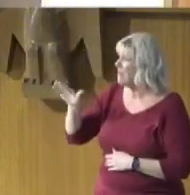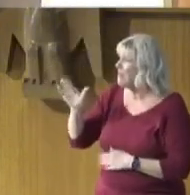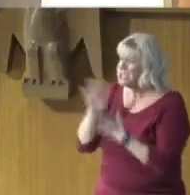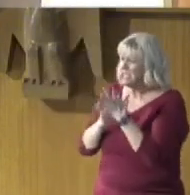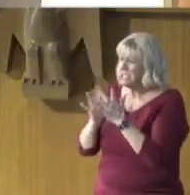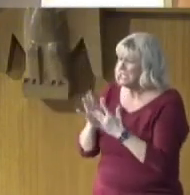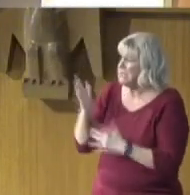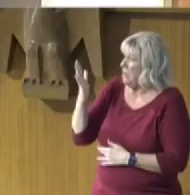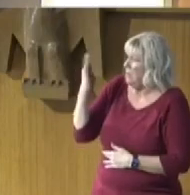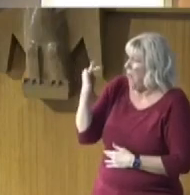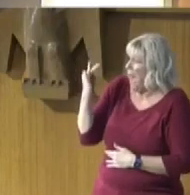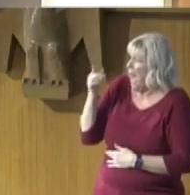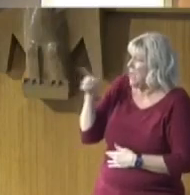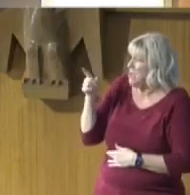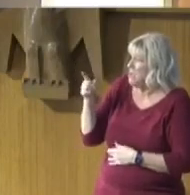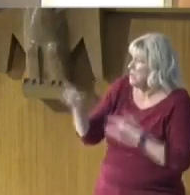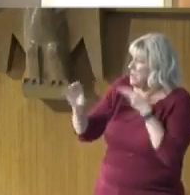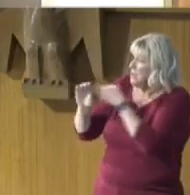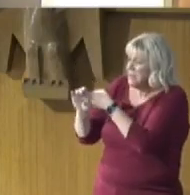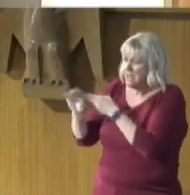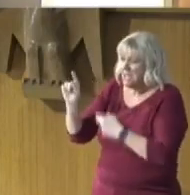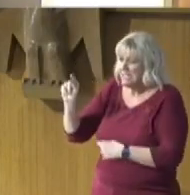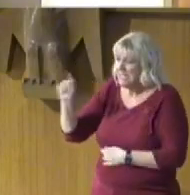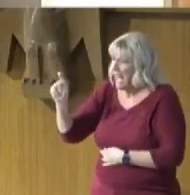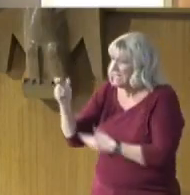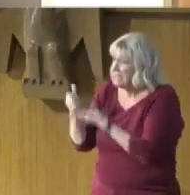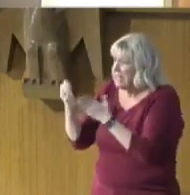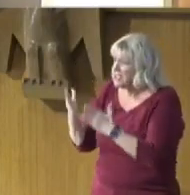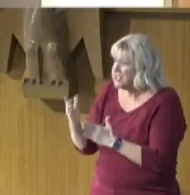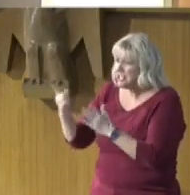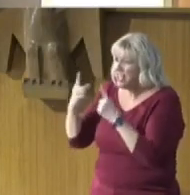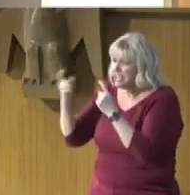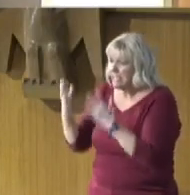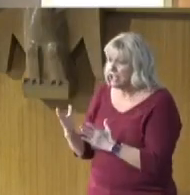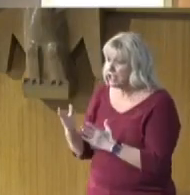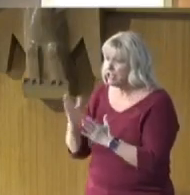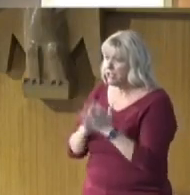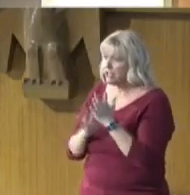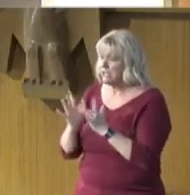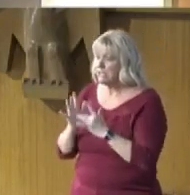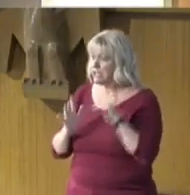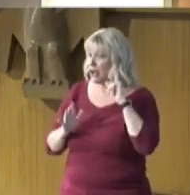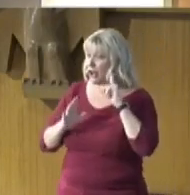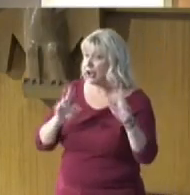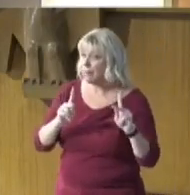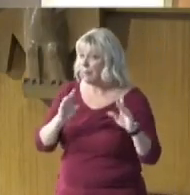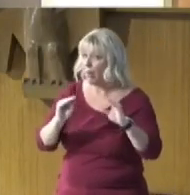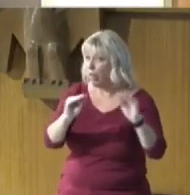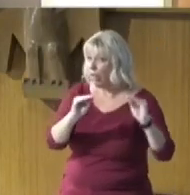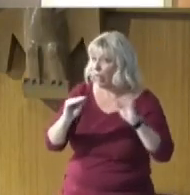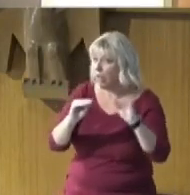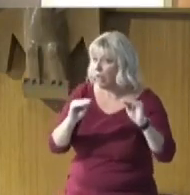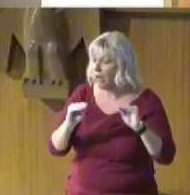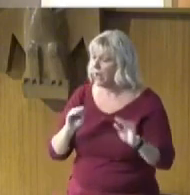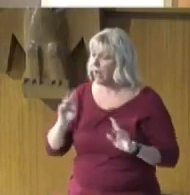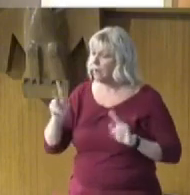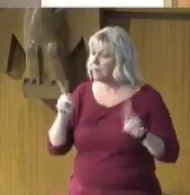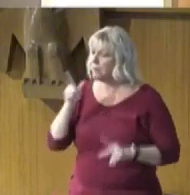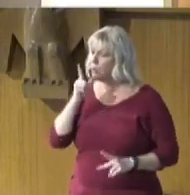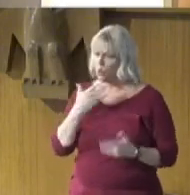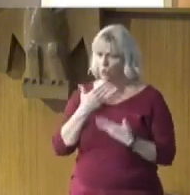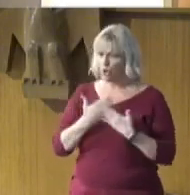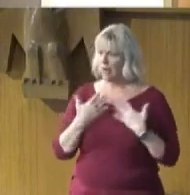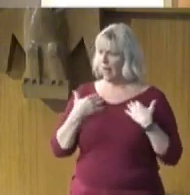can the teacher have for eating with tax collectors and sinners? Jesus, overhearing the remarks, said, people who are in good health don't need a